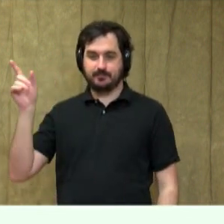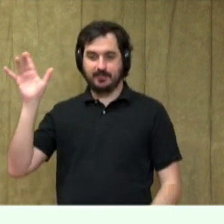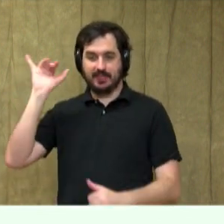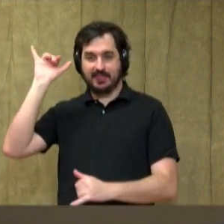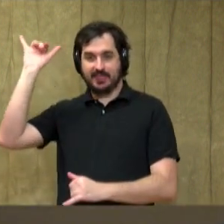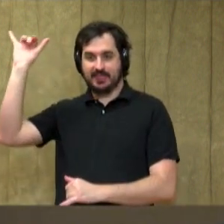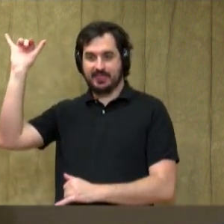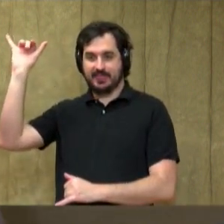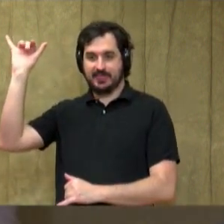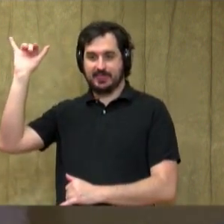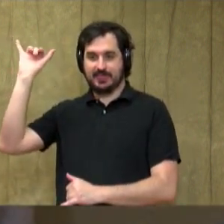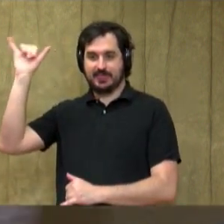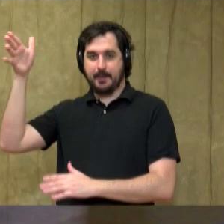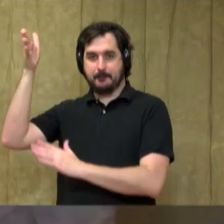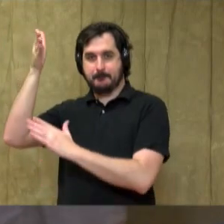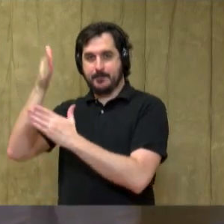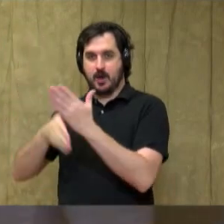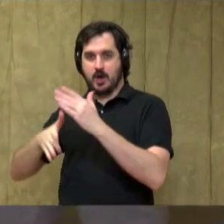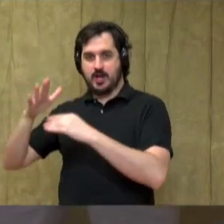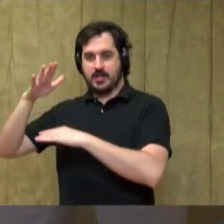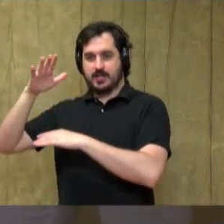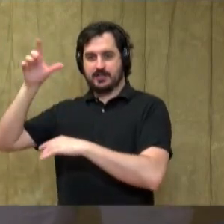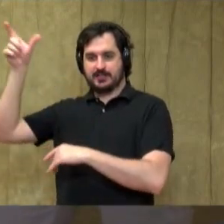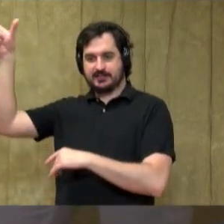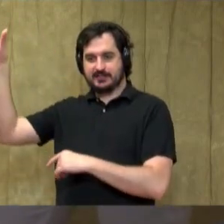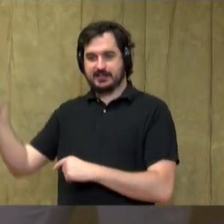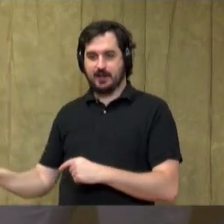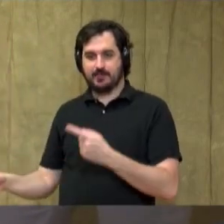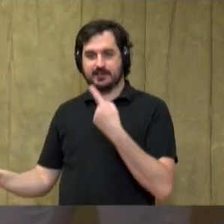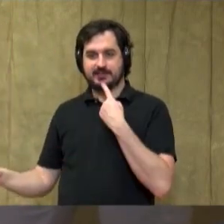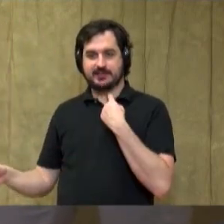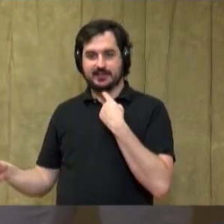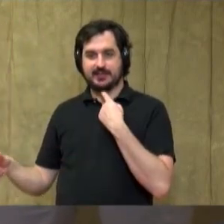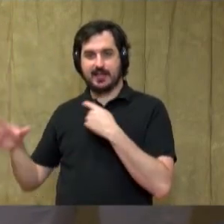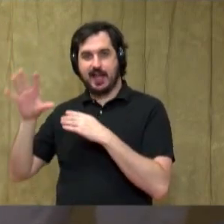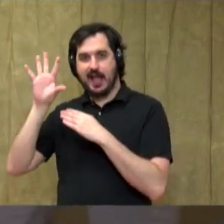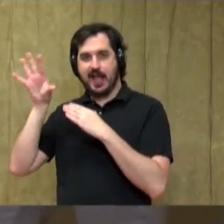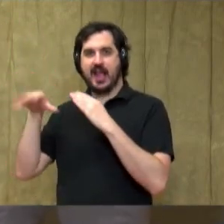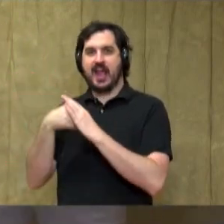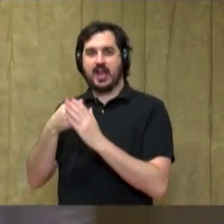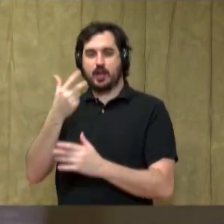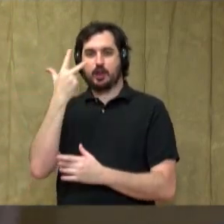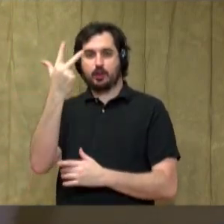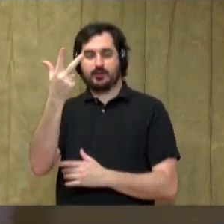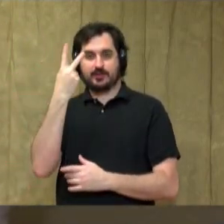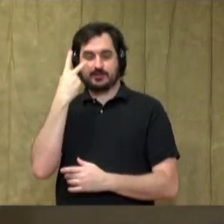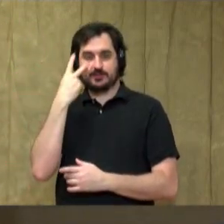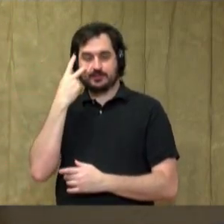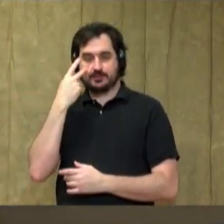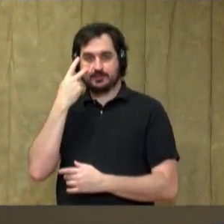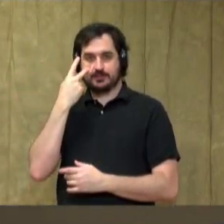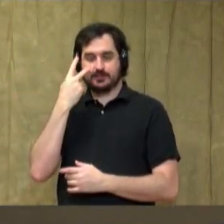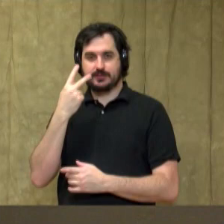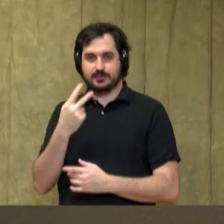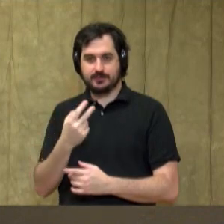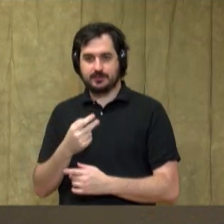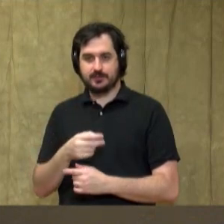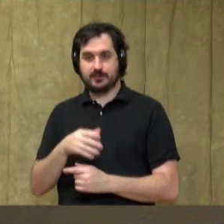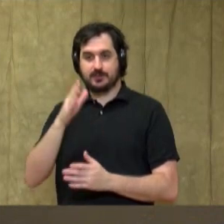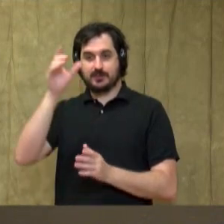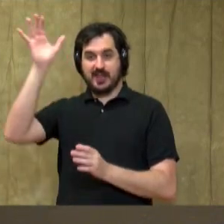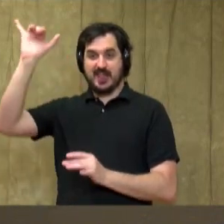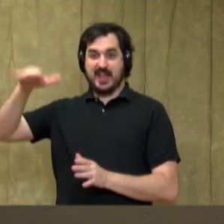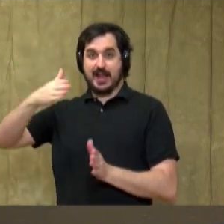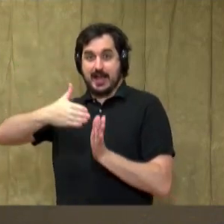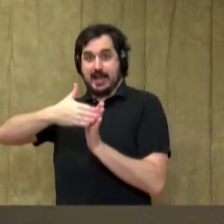table, what does my rule say? It says to add 3, yeah. And then if you look here, this part of